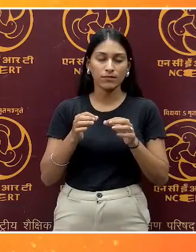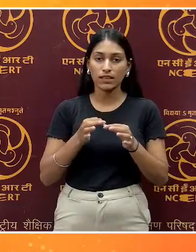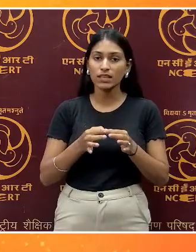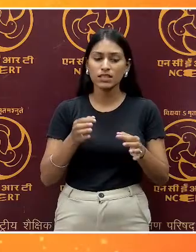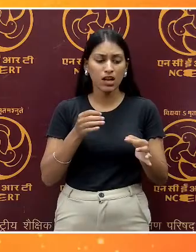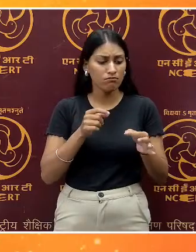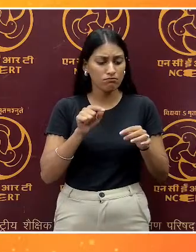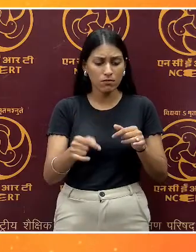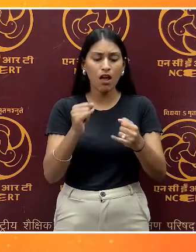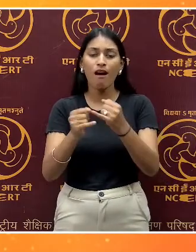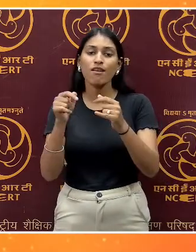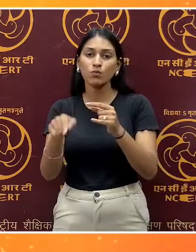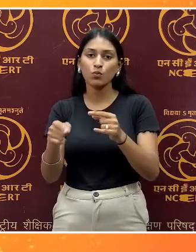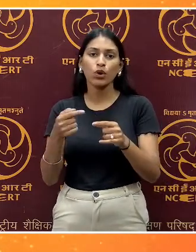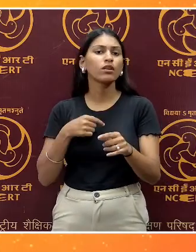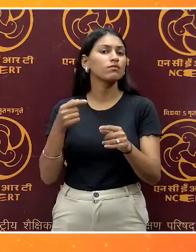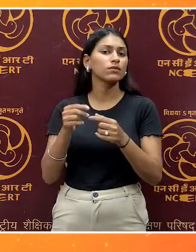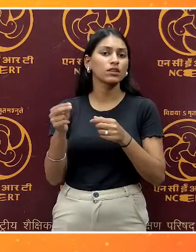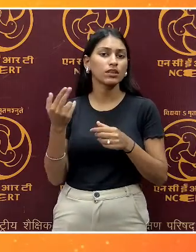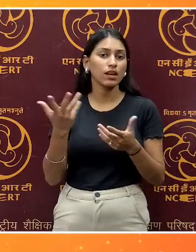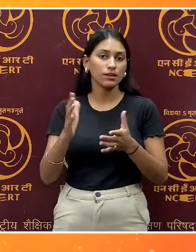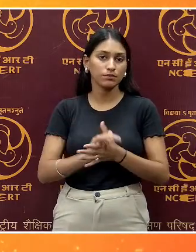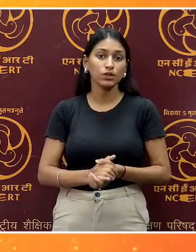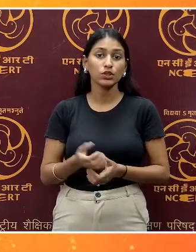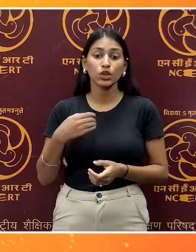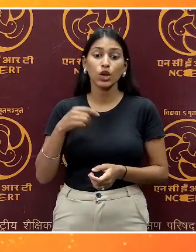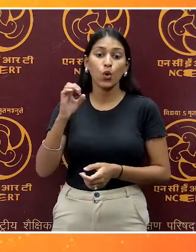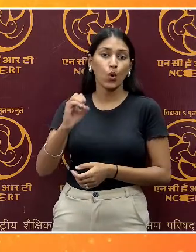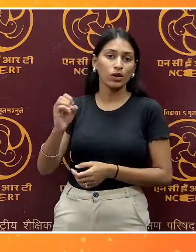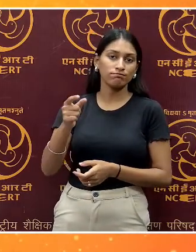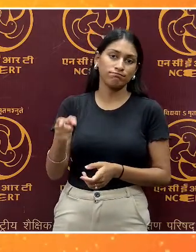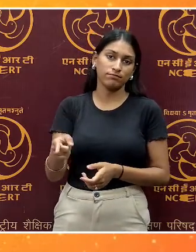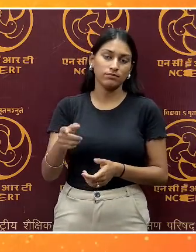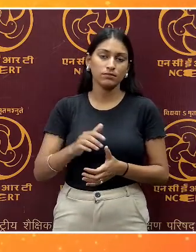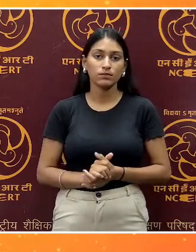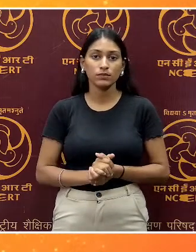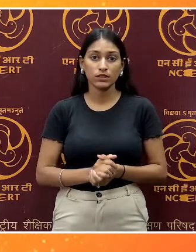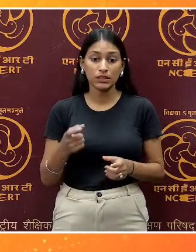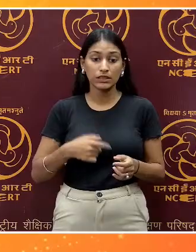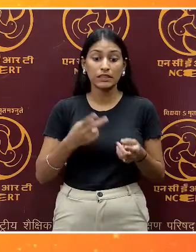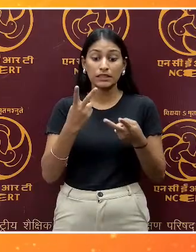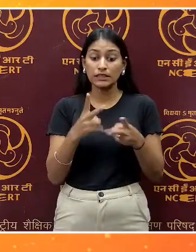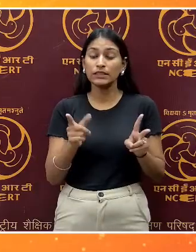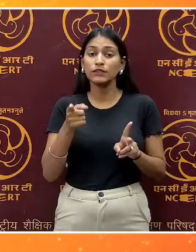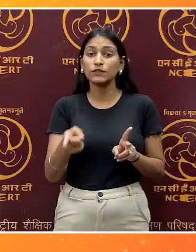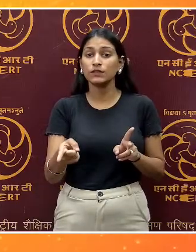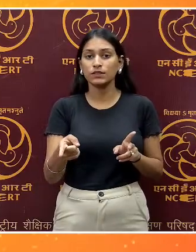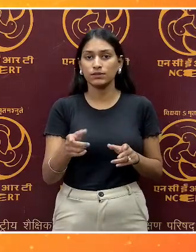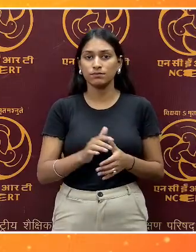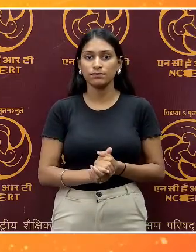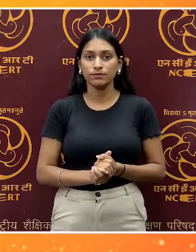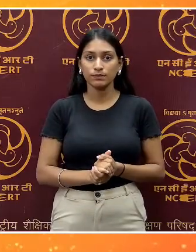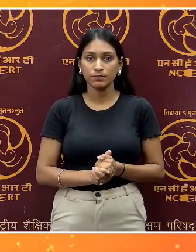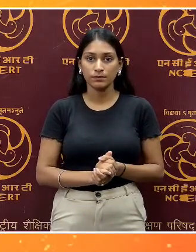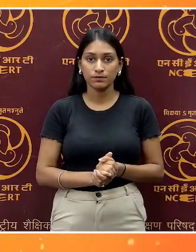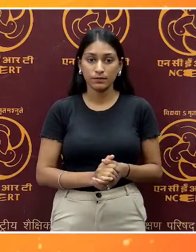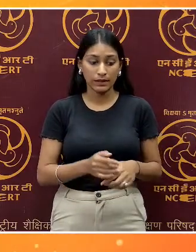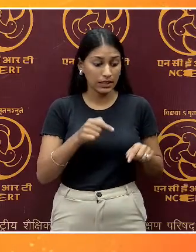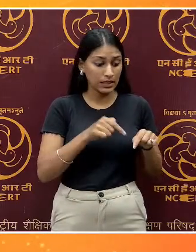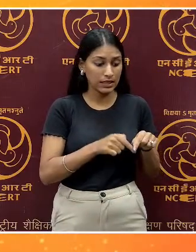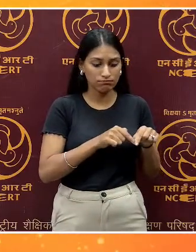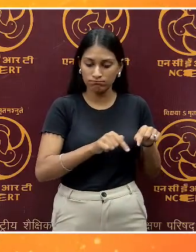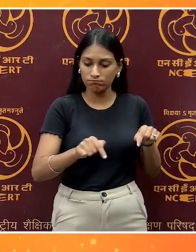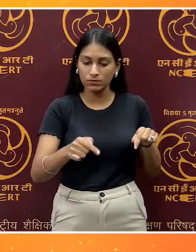reference point need not always be the origin O. That different reference point we have